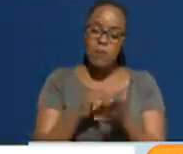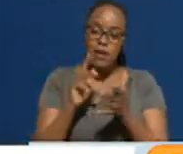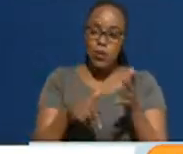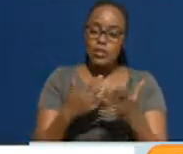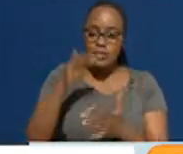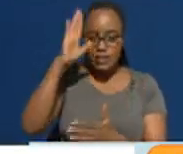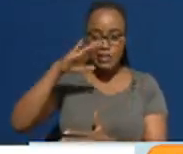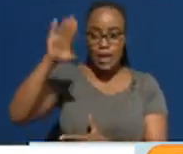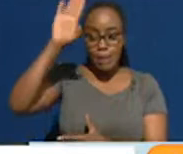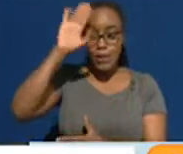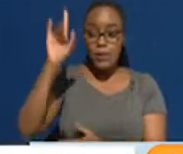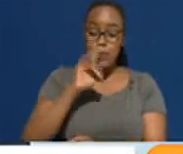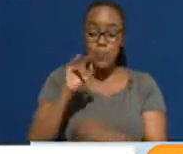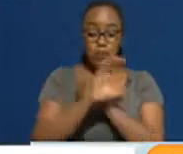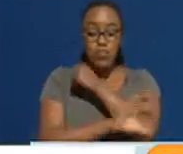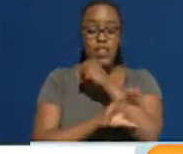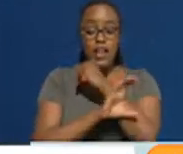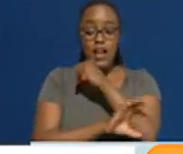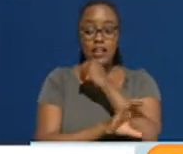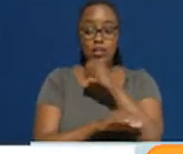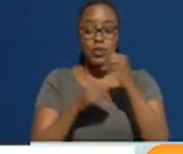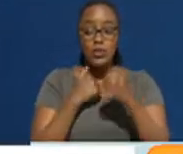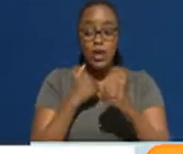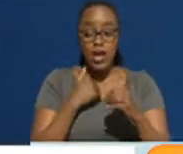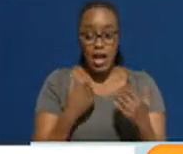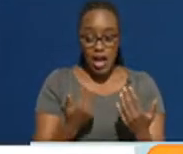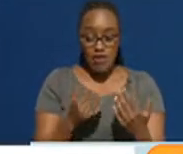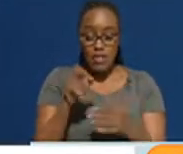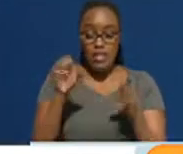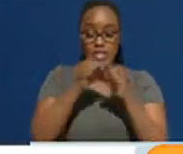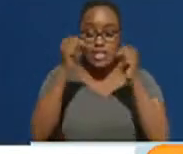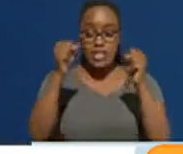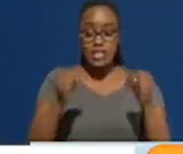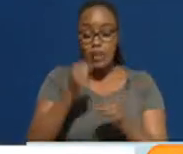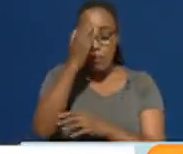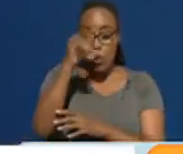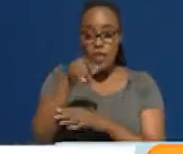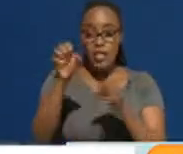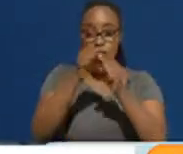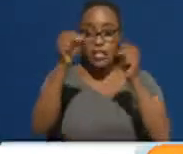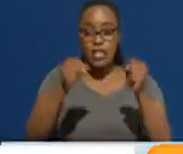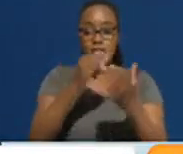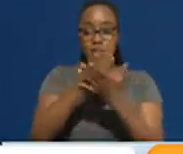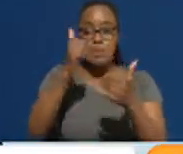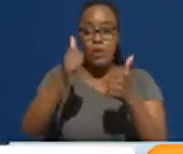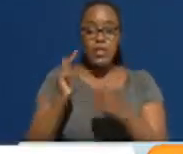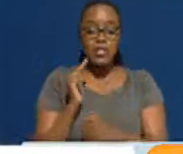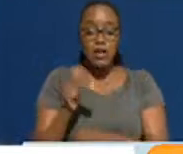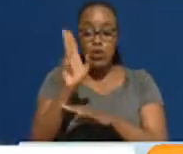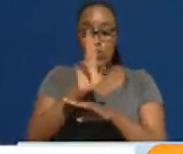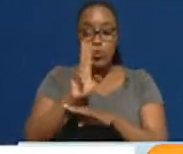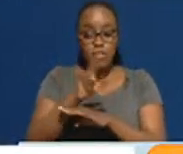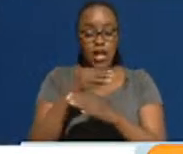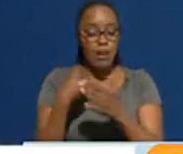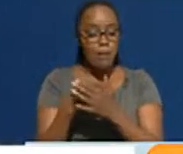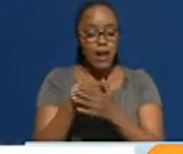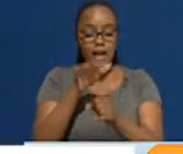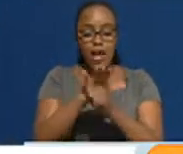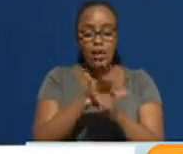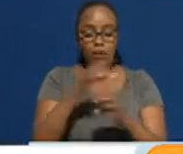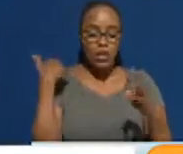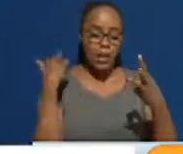it's disappointing for this country to have calls about this system, because this system is something that we spend a lot of money. The third one is